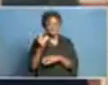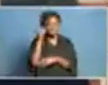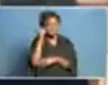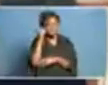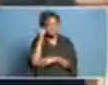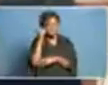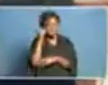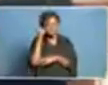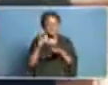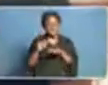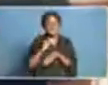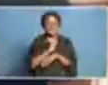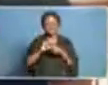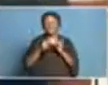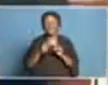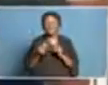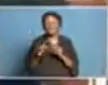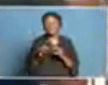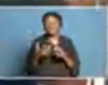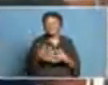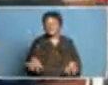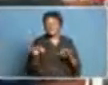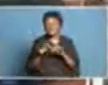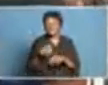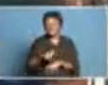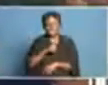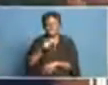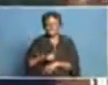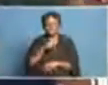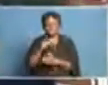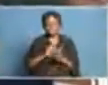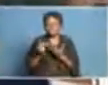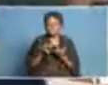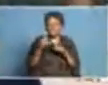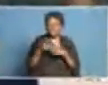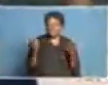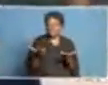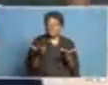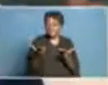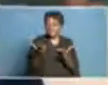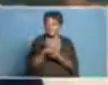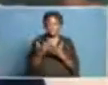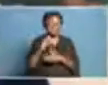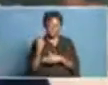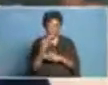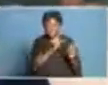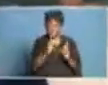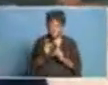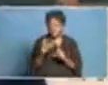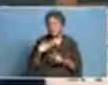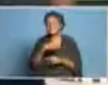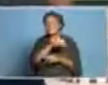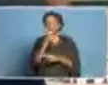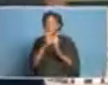of a number of significant luxury projects that are underway here on Paradise Island. Some that we're proposing as Atlantis and then others that other developers